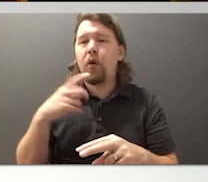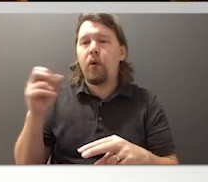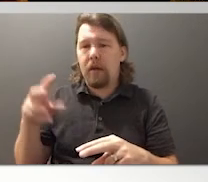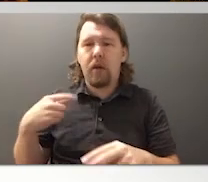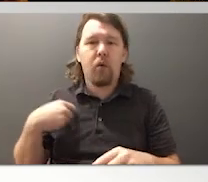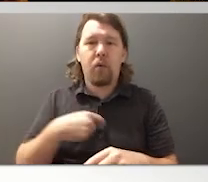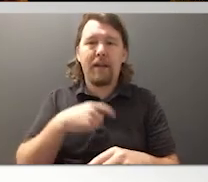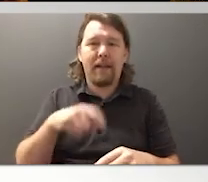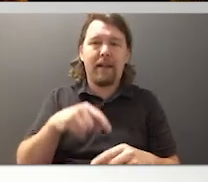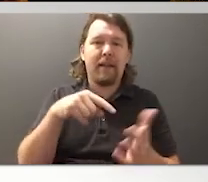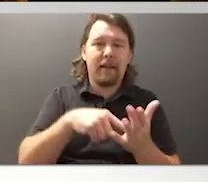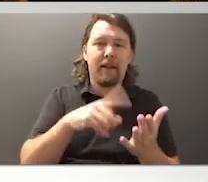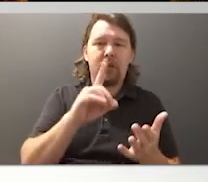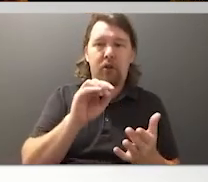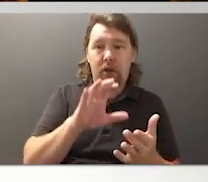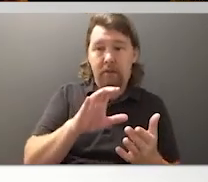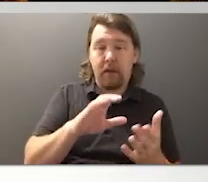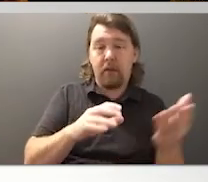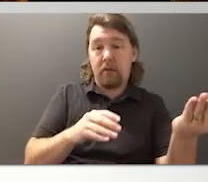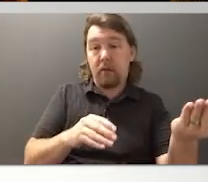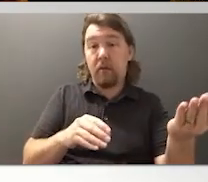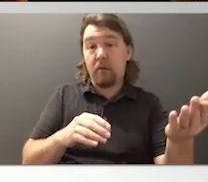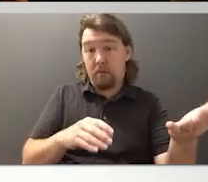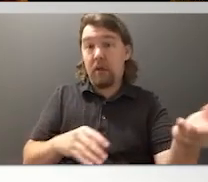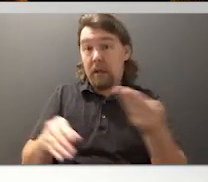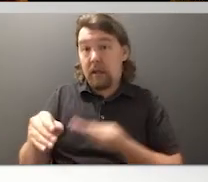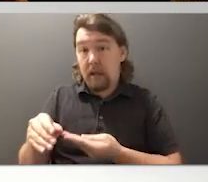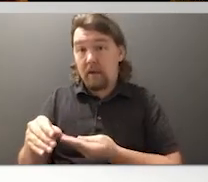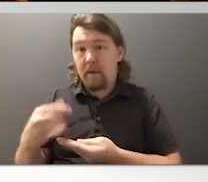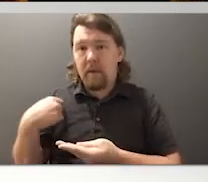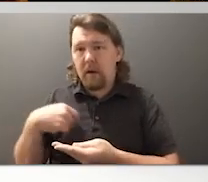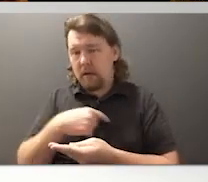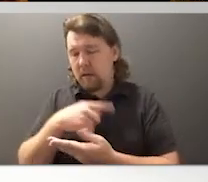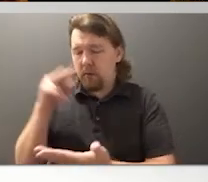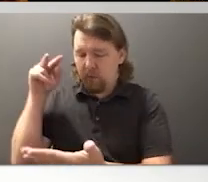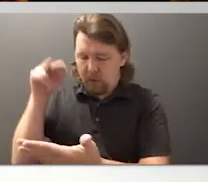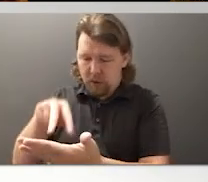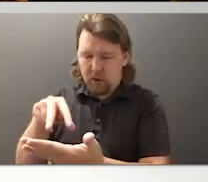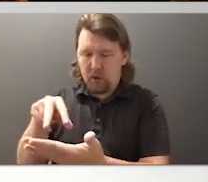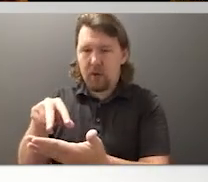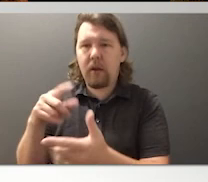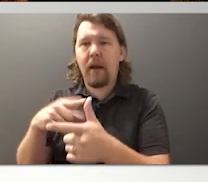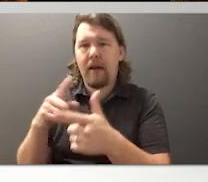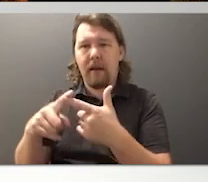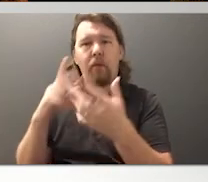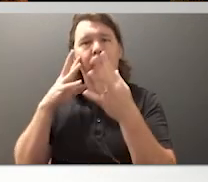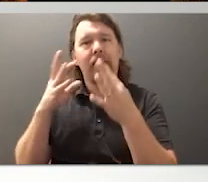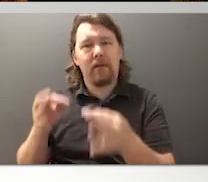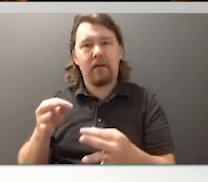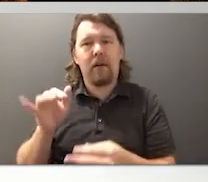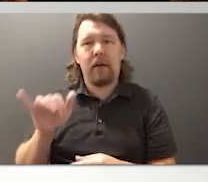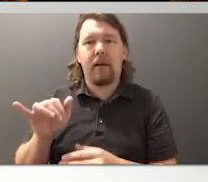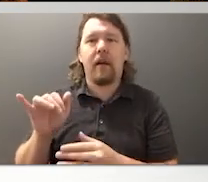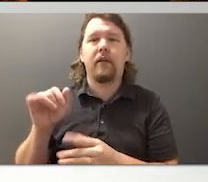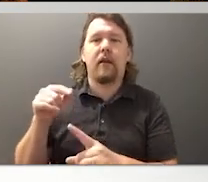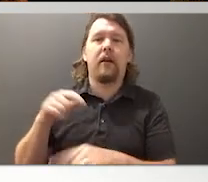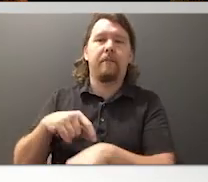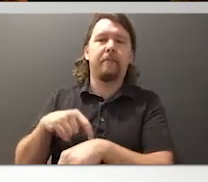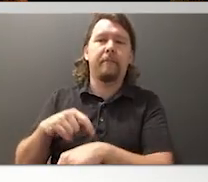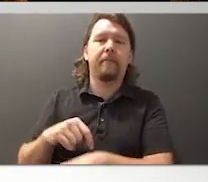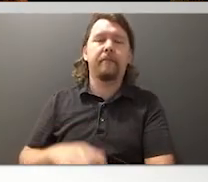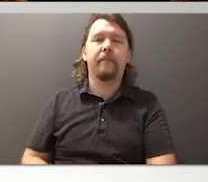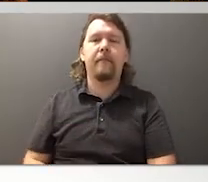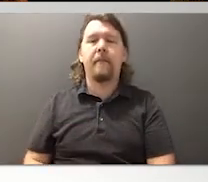it and we're saying, okay, we need this documentation. If we get it, then we'll have to relook at what they submit